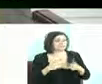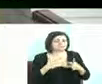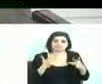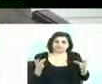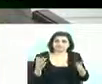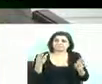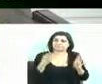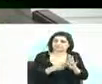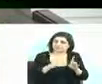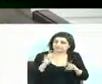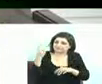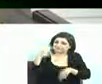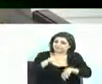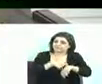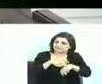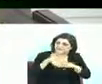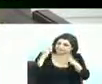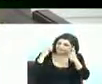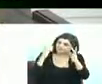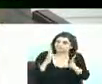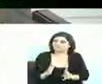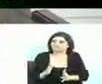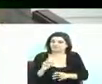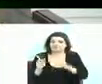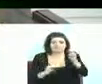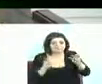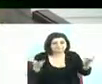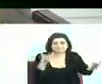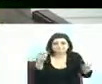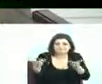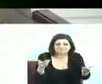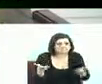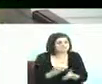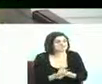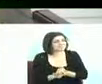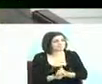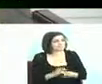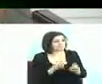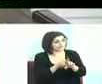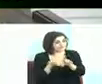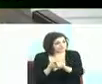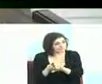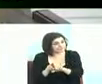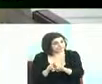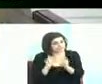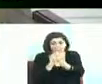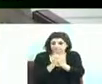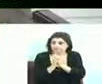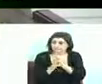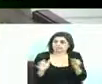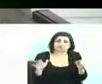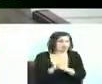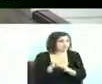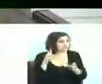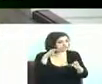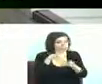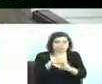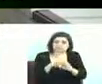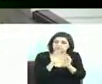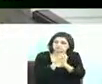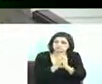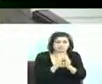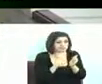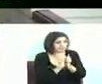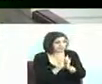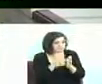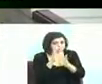community by first-time visitors and people who are our guests. And so as we worship today, know that we're a fully inclusive community. Worship however you are